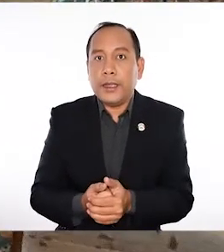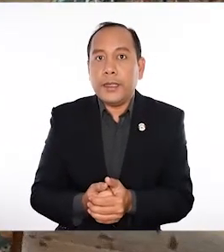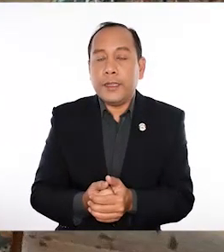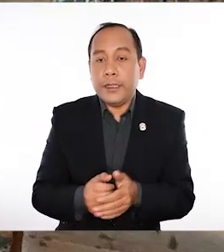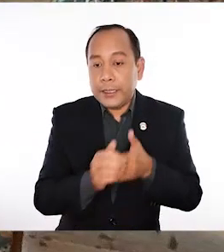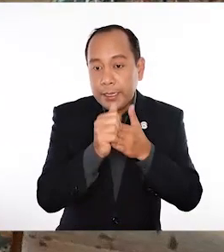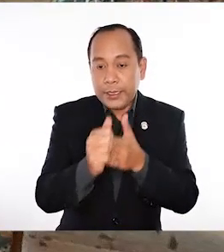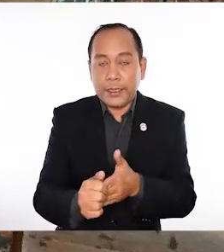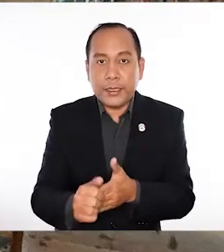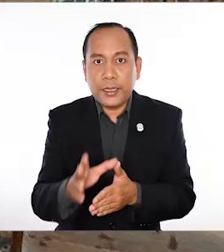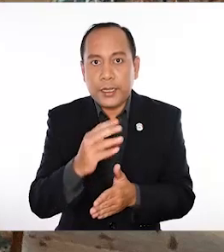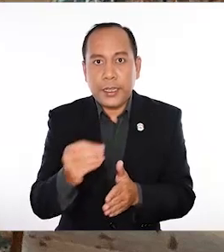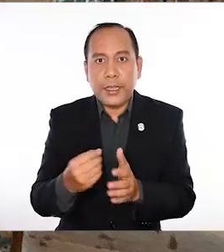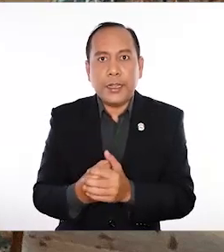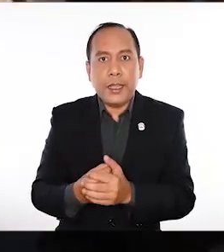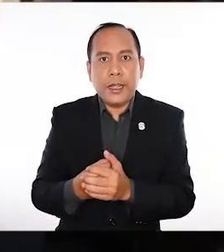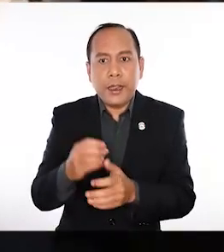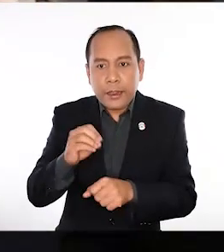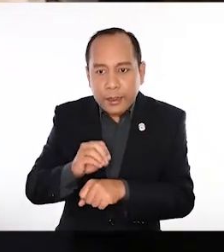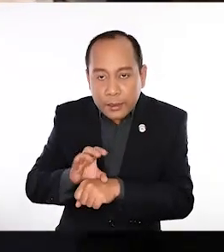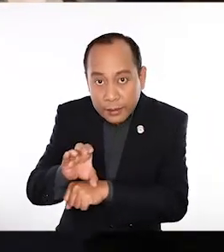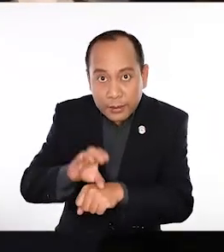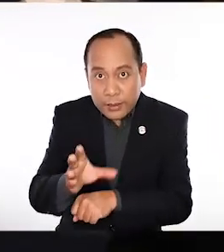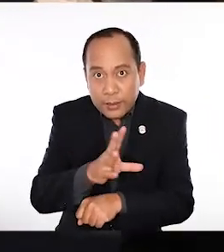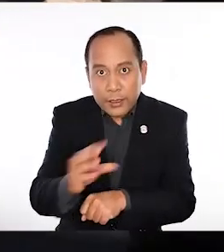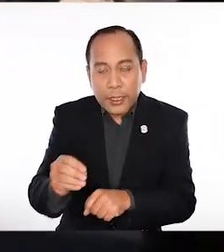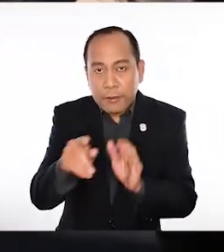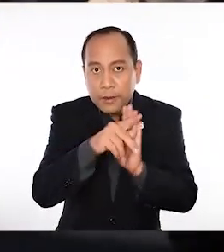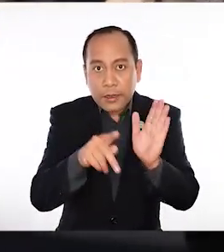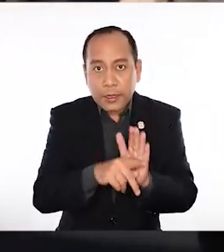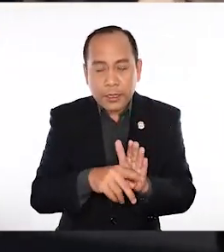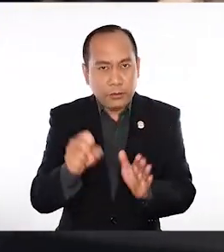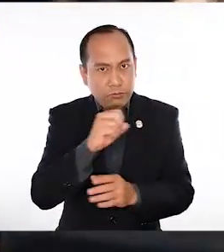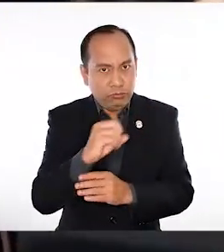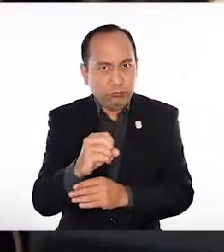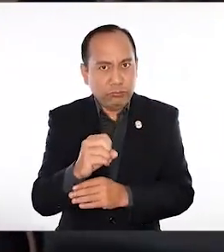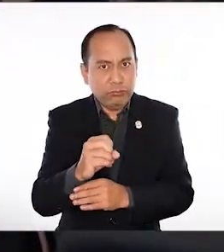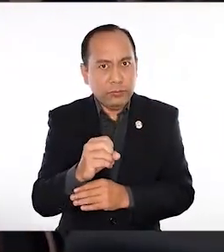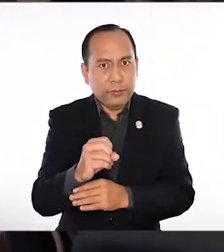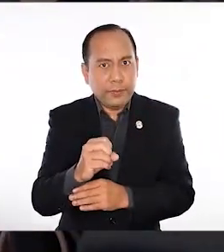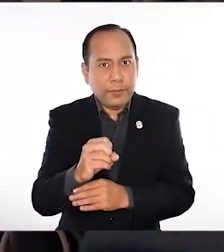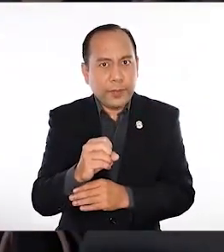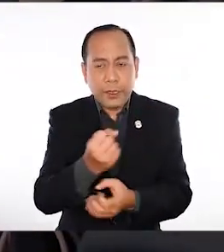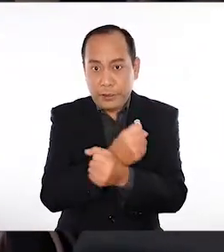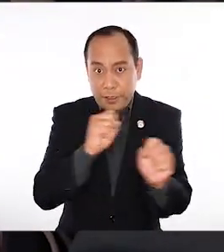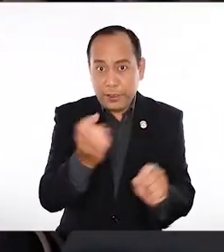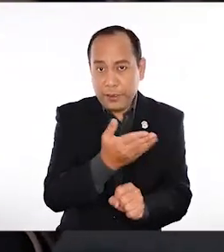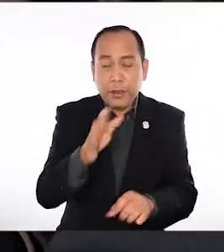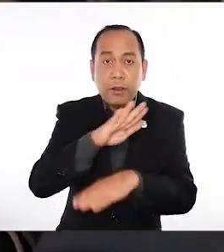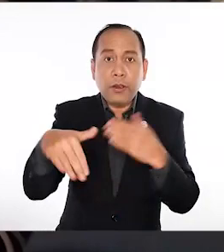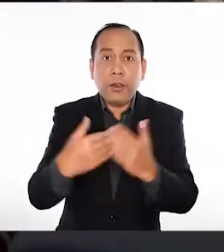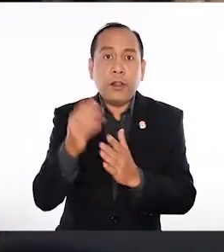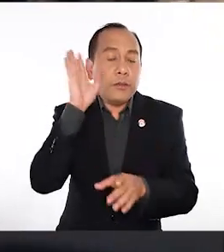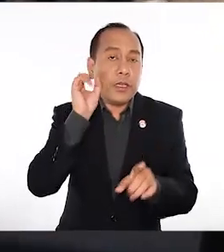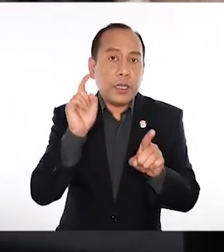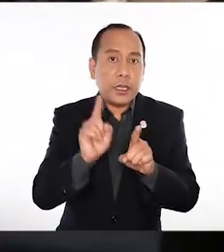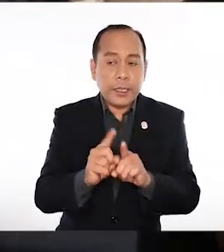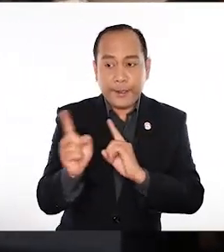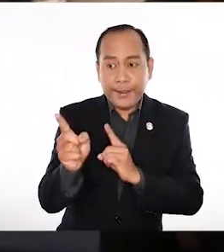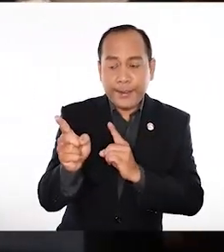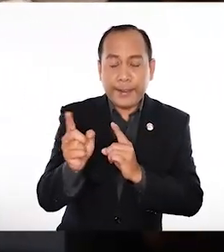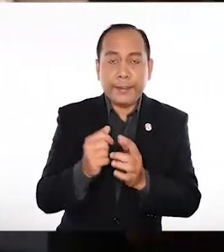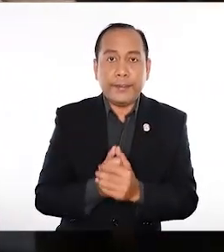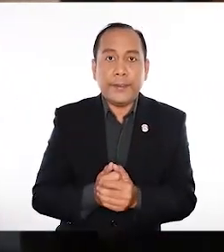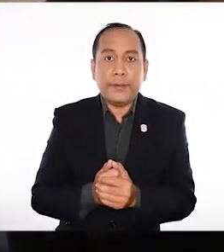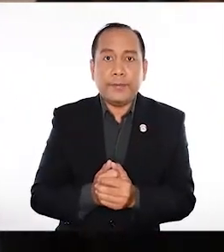recommendation, protocols and health precautions were observed to ensure the well-being and the safety of all the brethren in